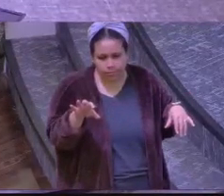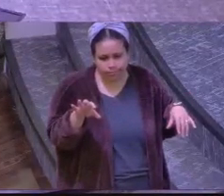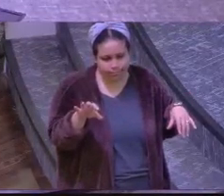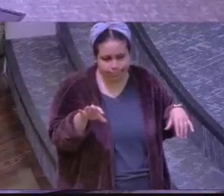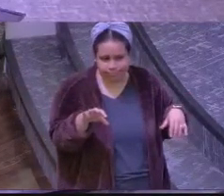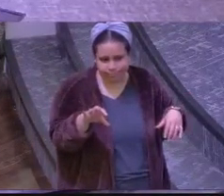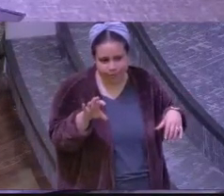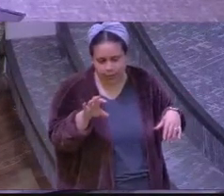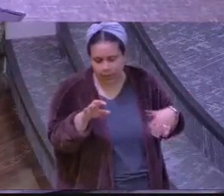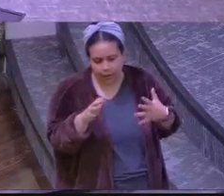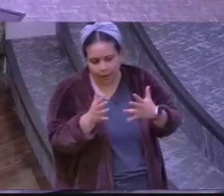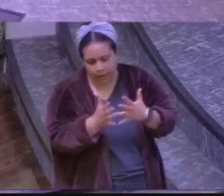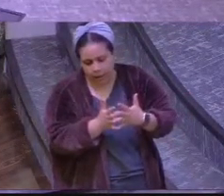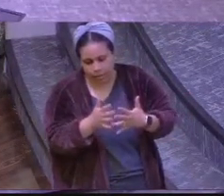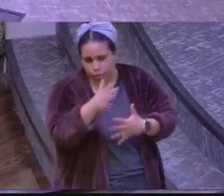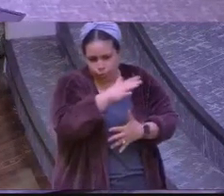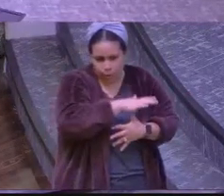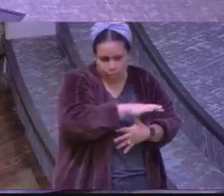9 to 12, and then